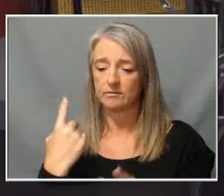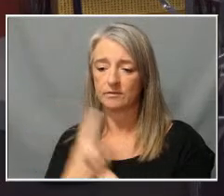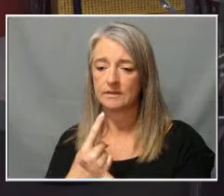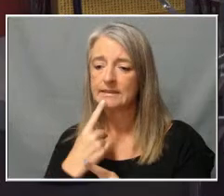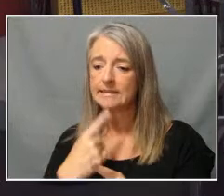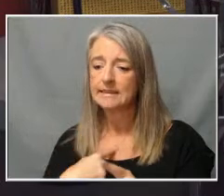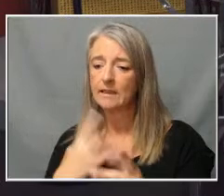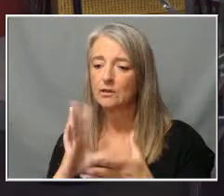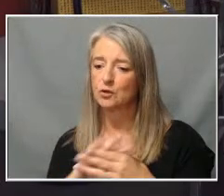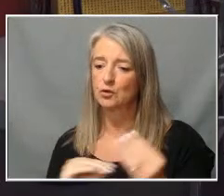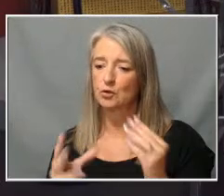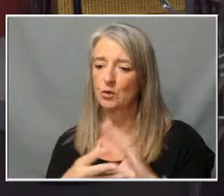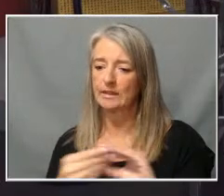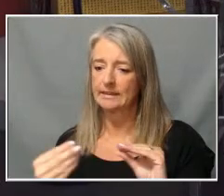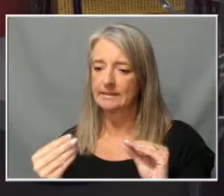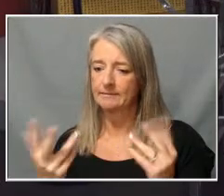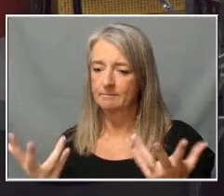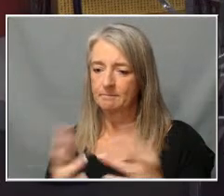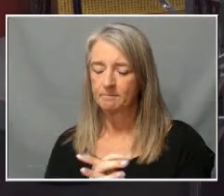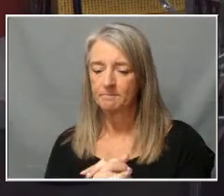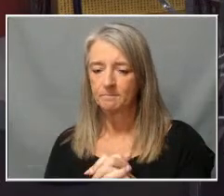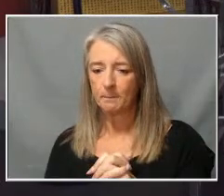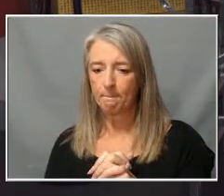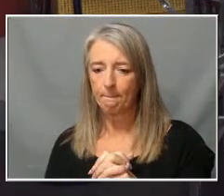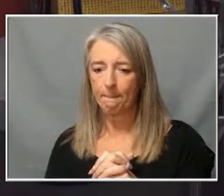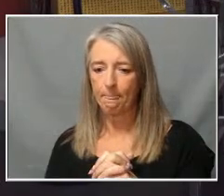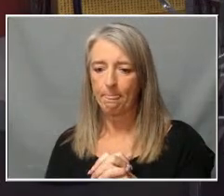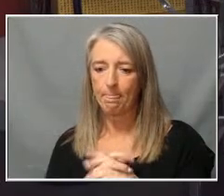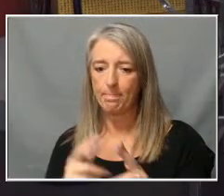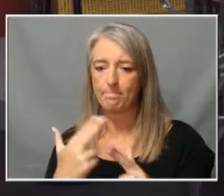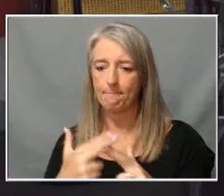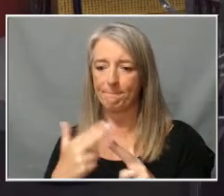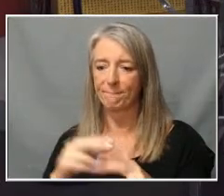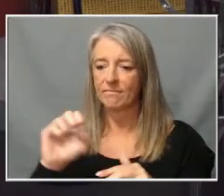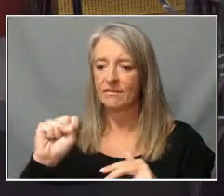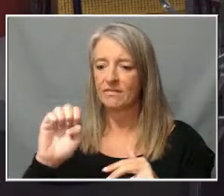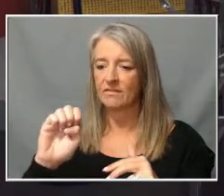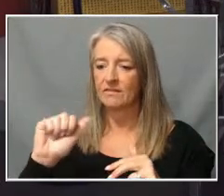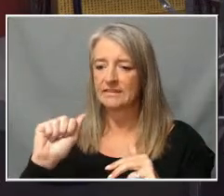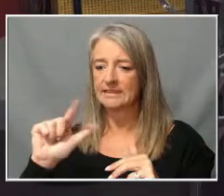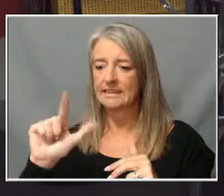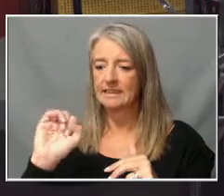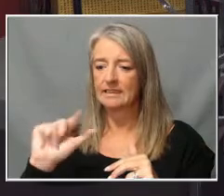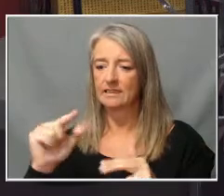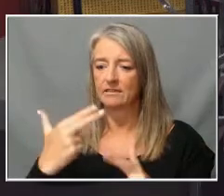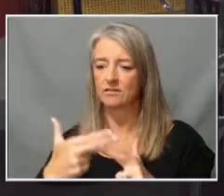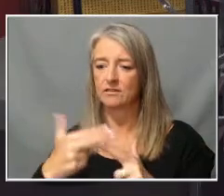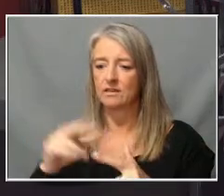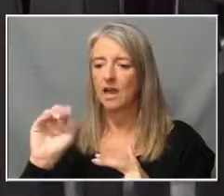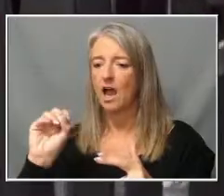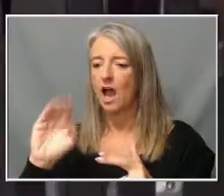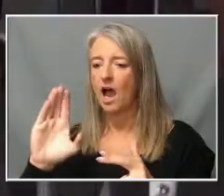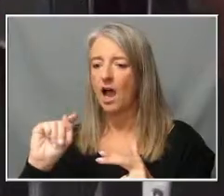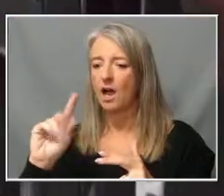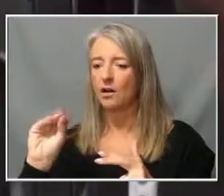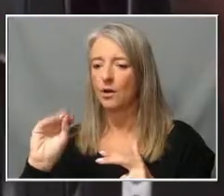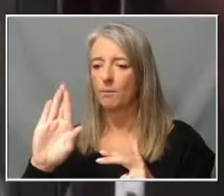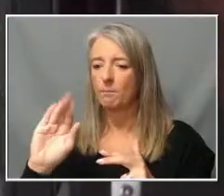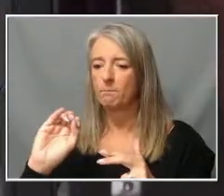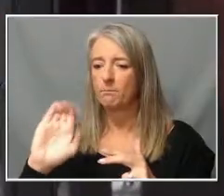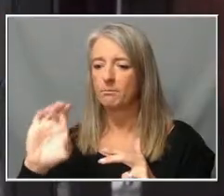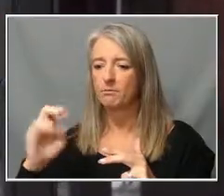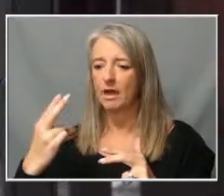story. Yeah, so this is called a C leg, made by a company called Autobach, which is one of the largest